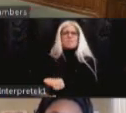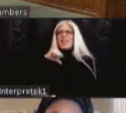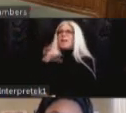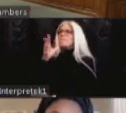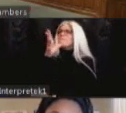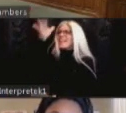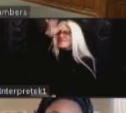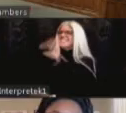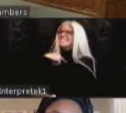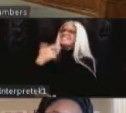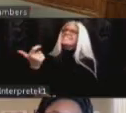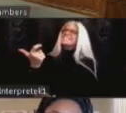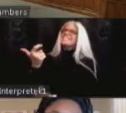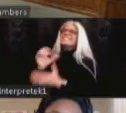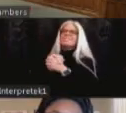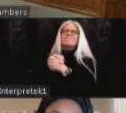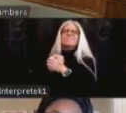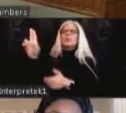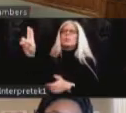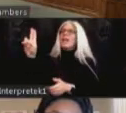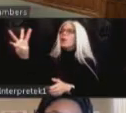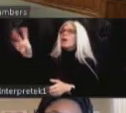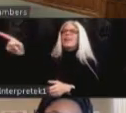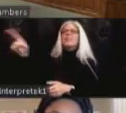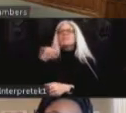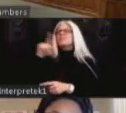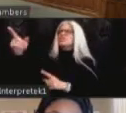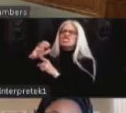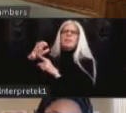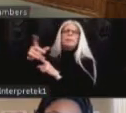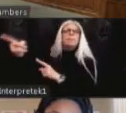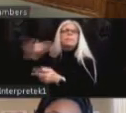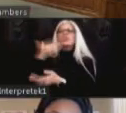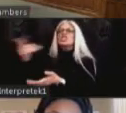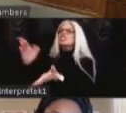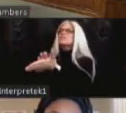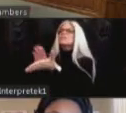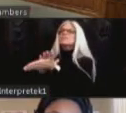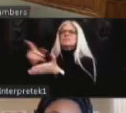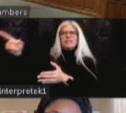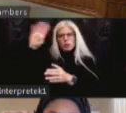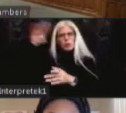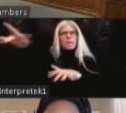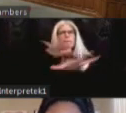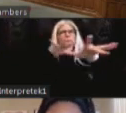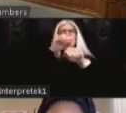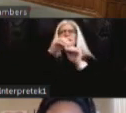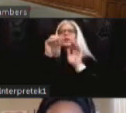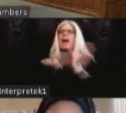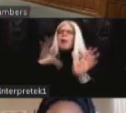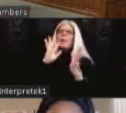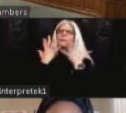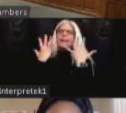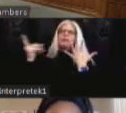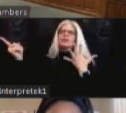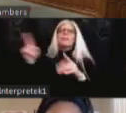So I was with her when she presented Reading Pals in Orlando, and I'm going to embarrass her because I was so proud